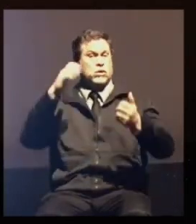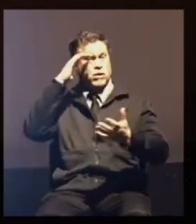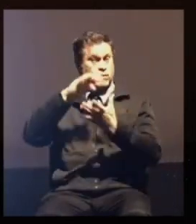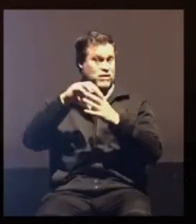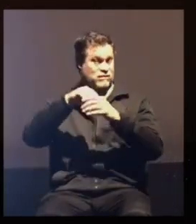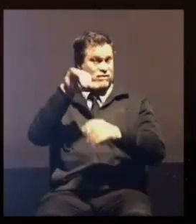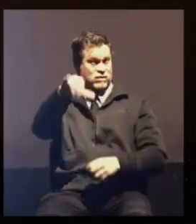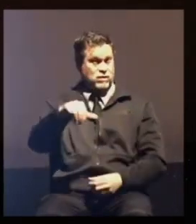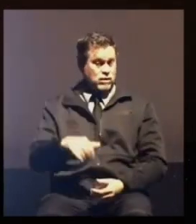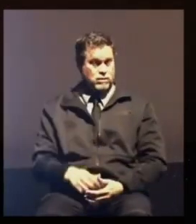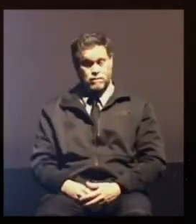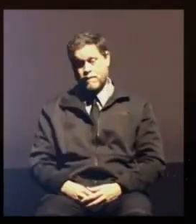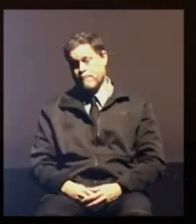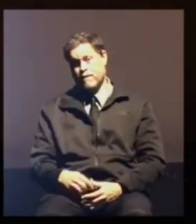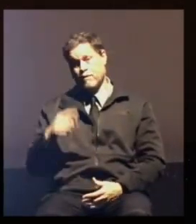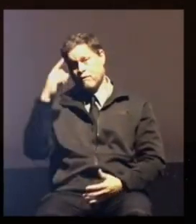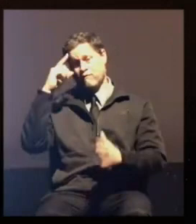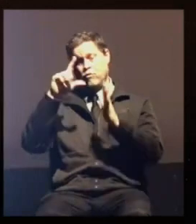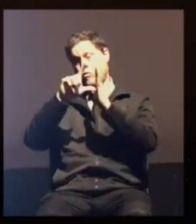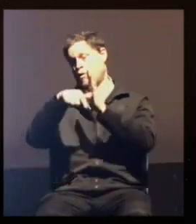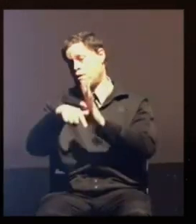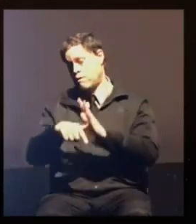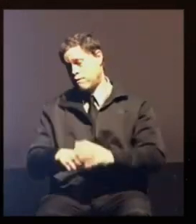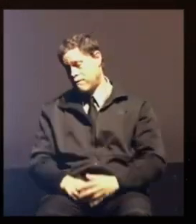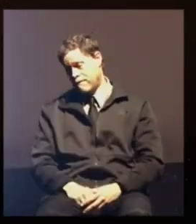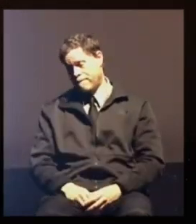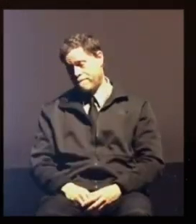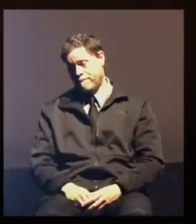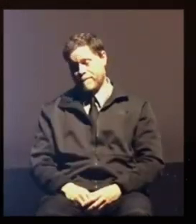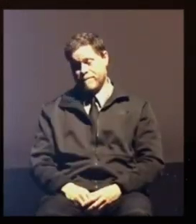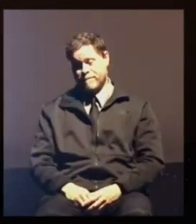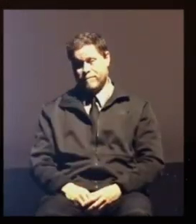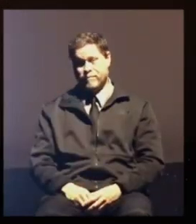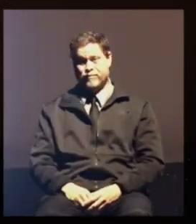that for a while. But